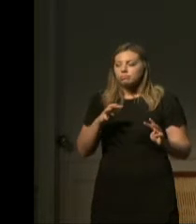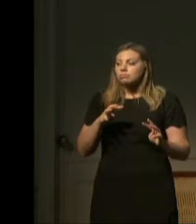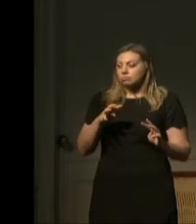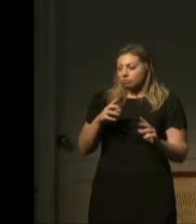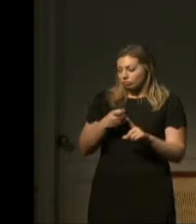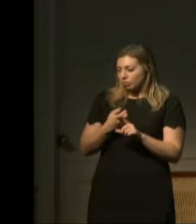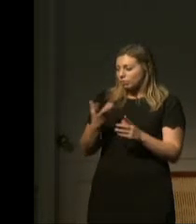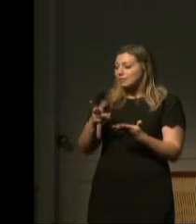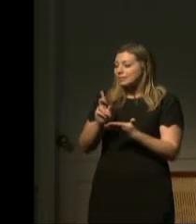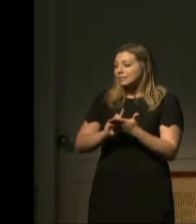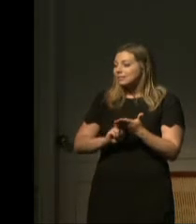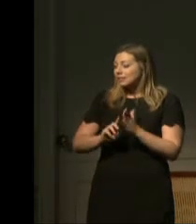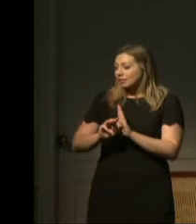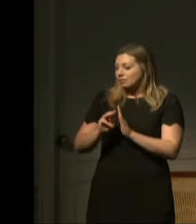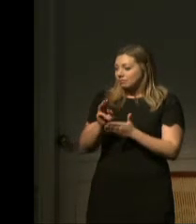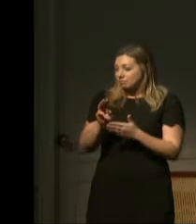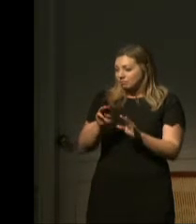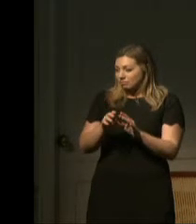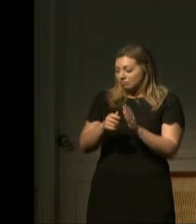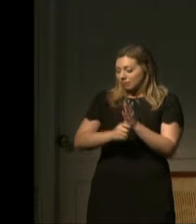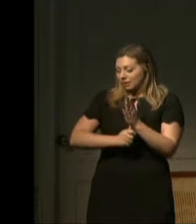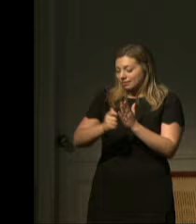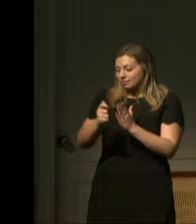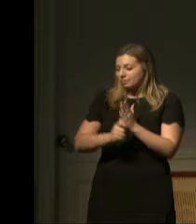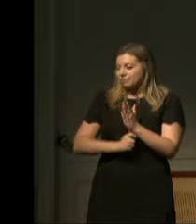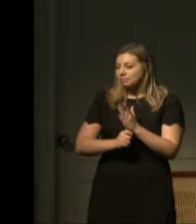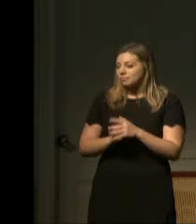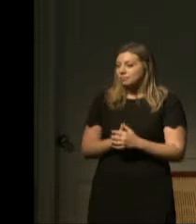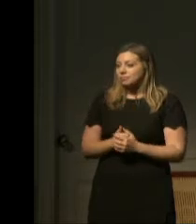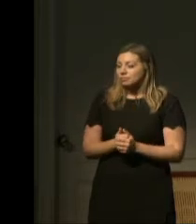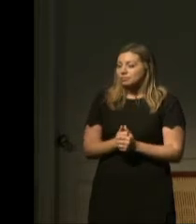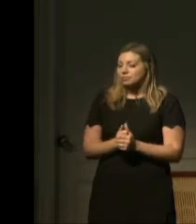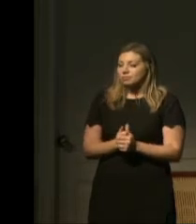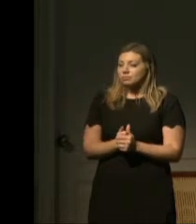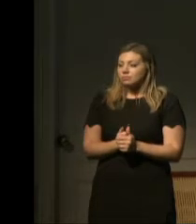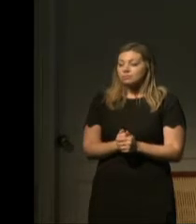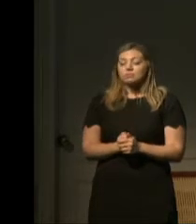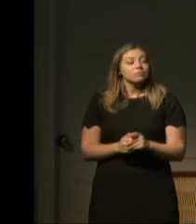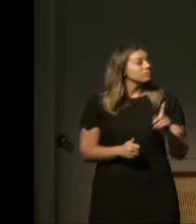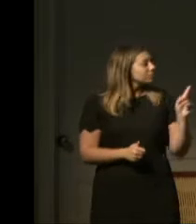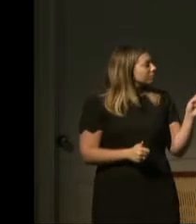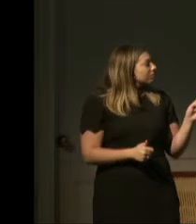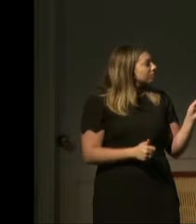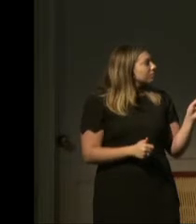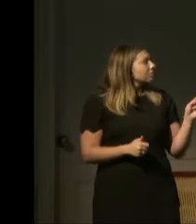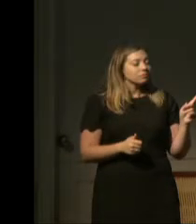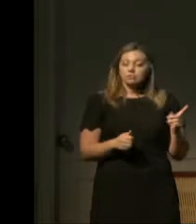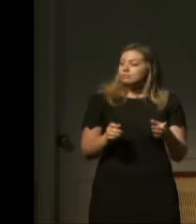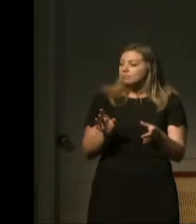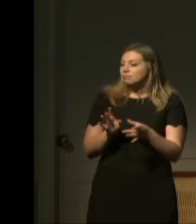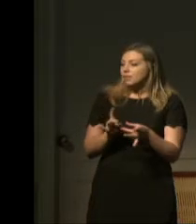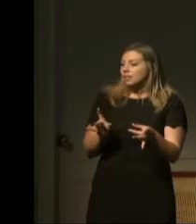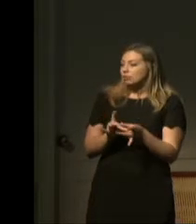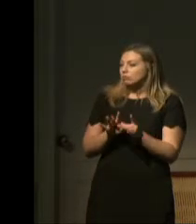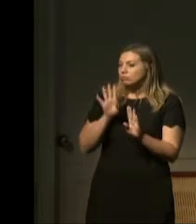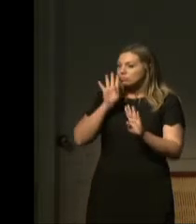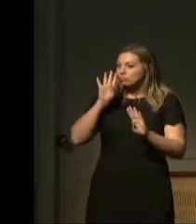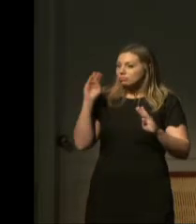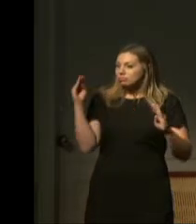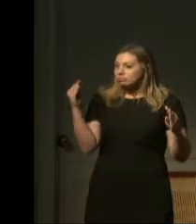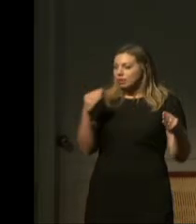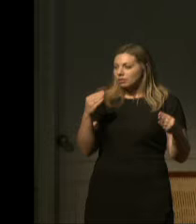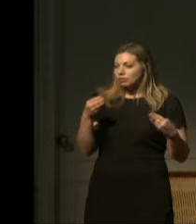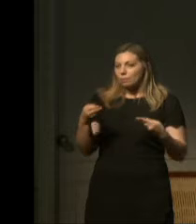from design magazines. These were mentions that called to attention